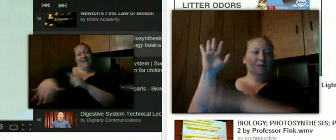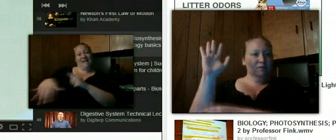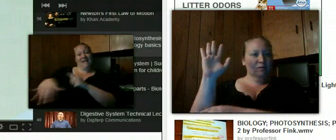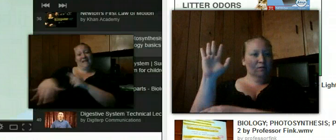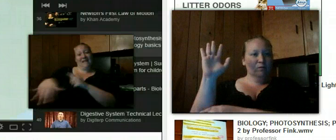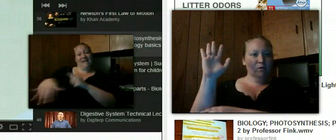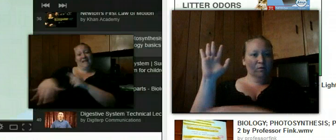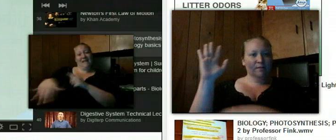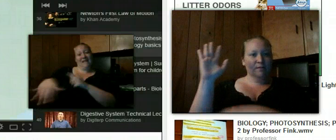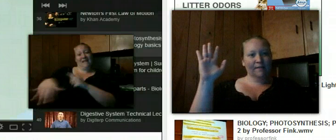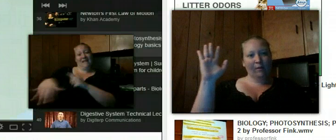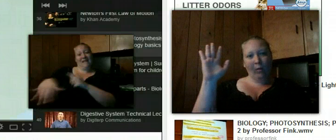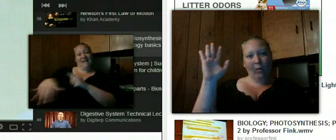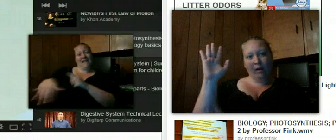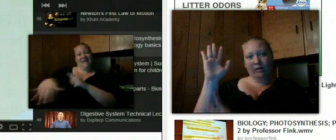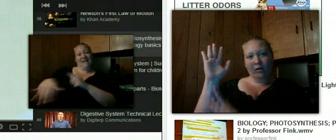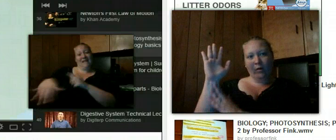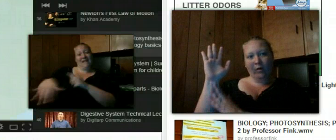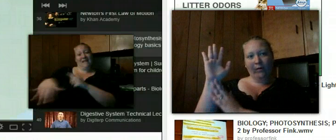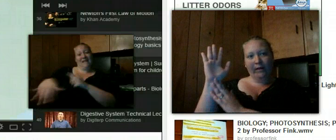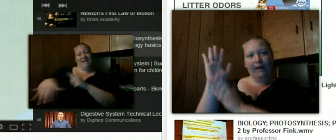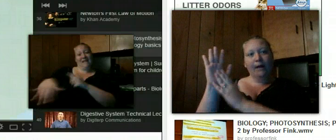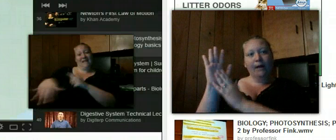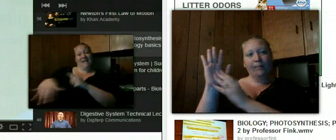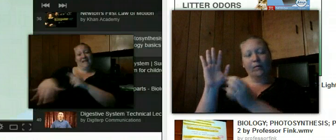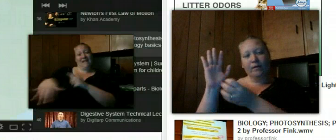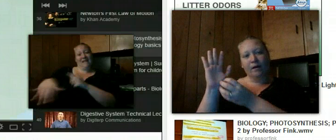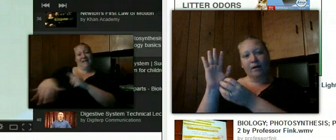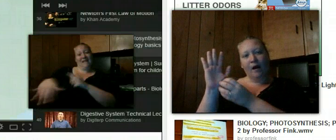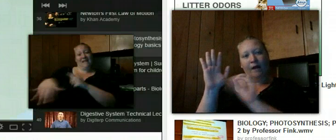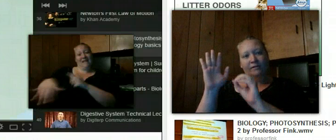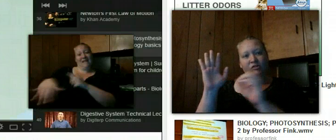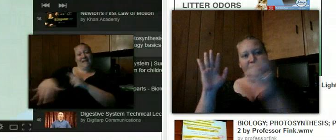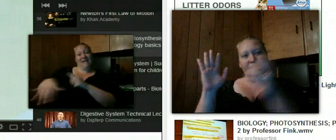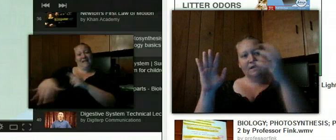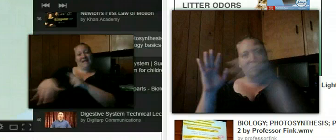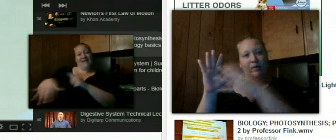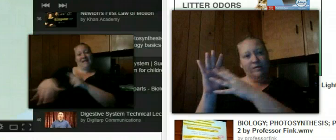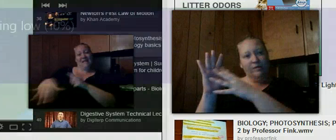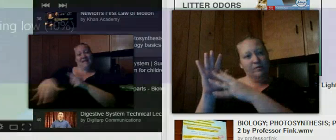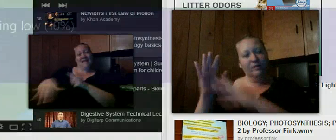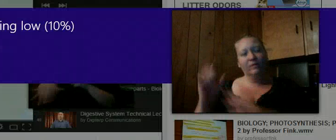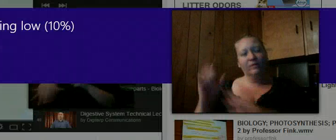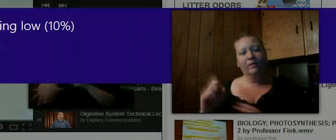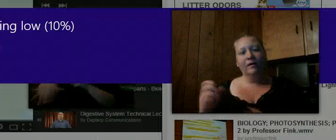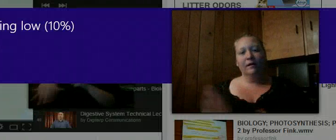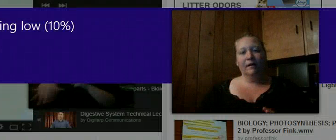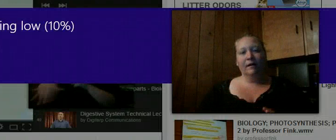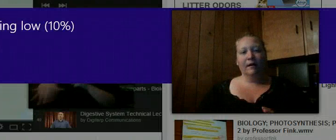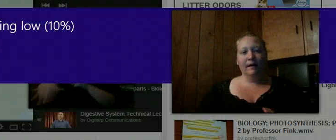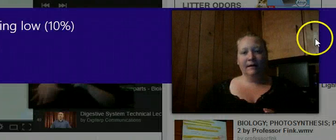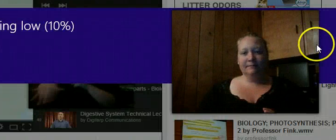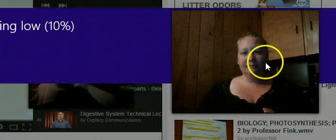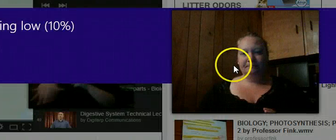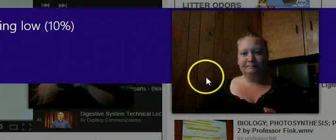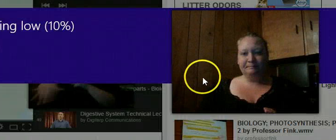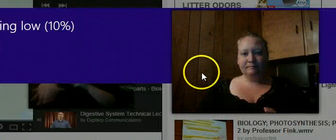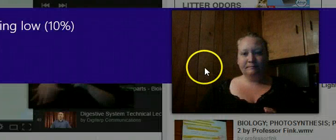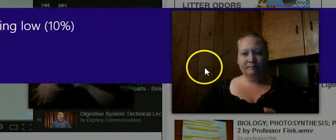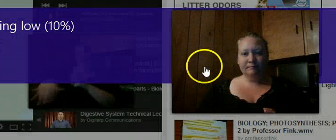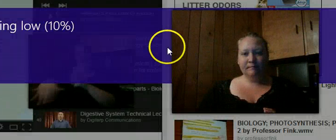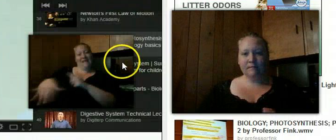here's the roots and the water going up, or the oxygen going through.